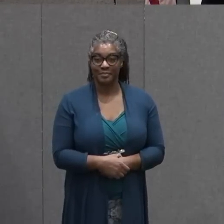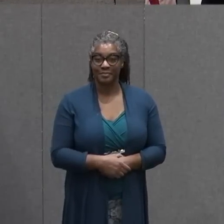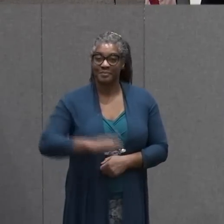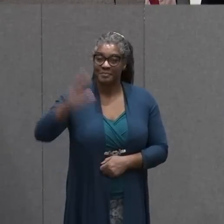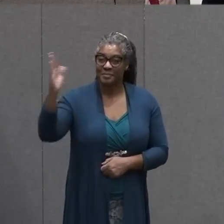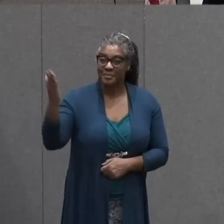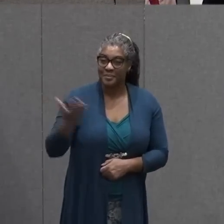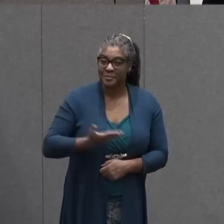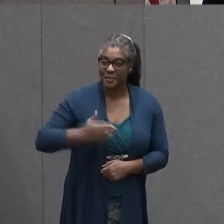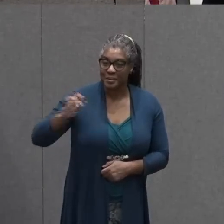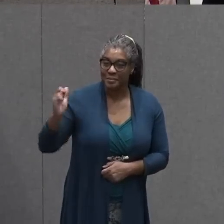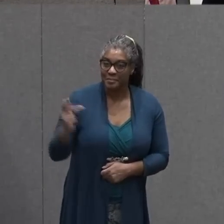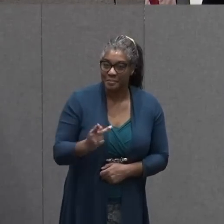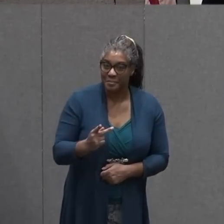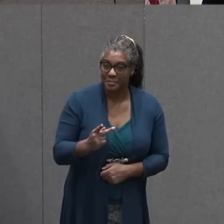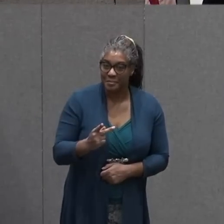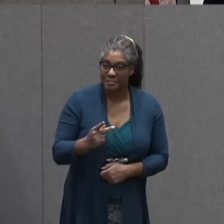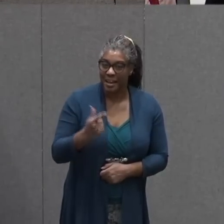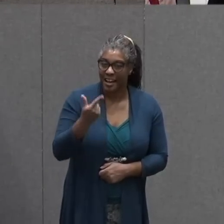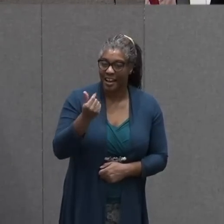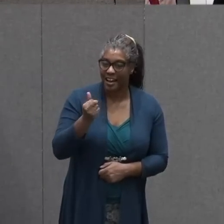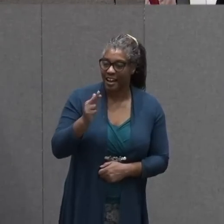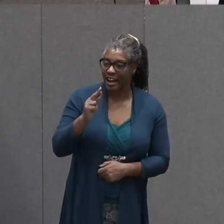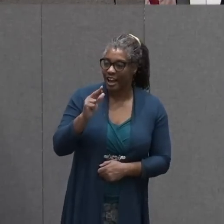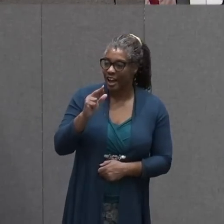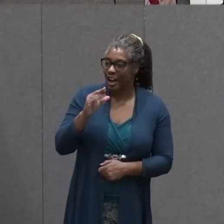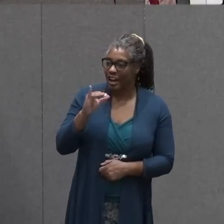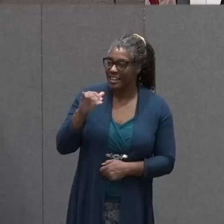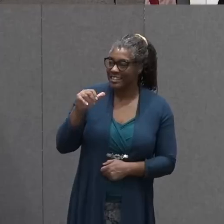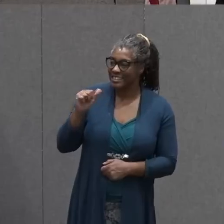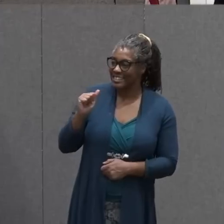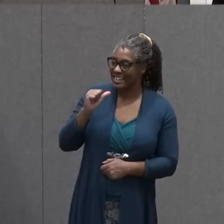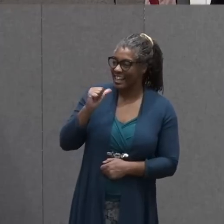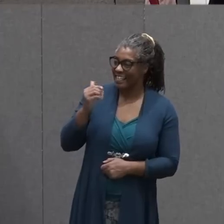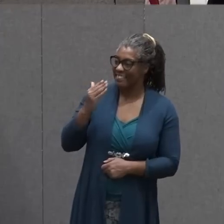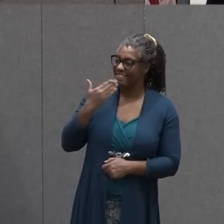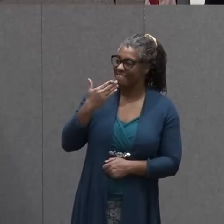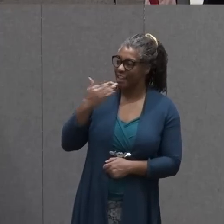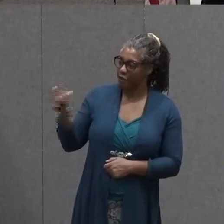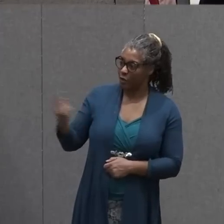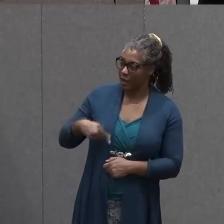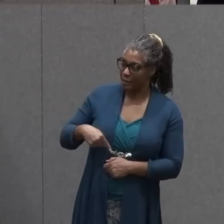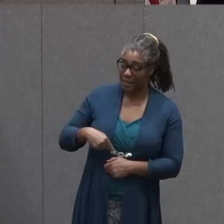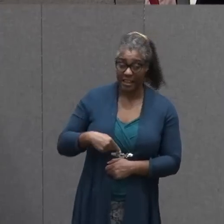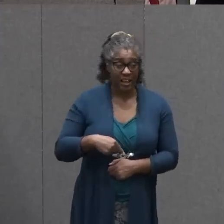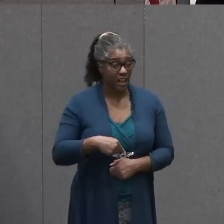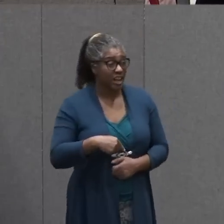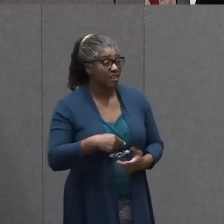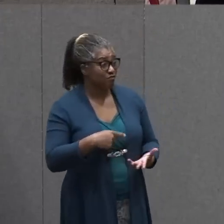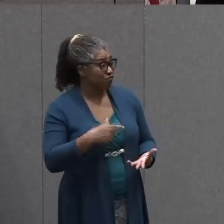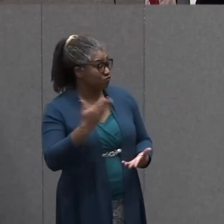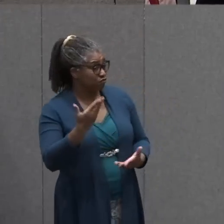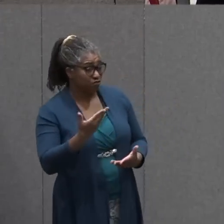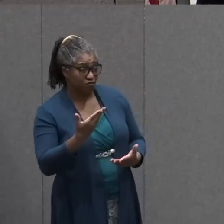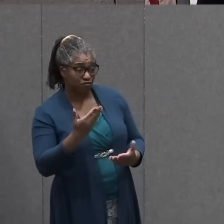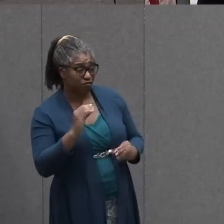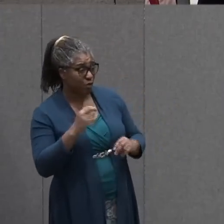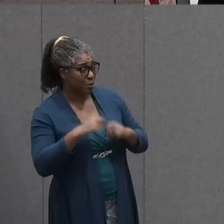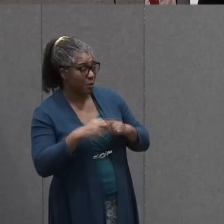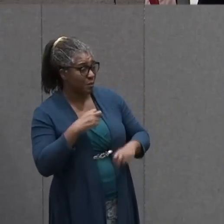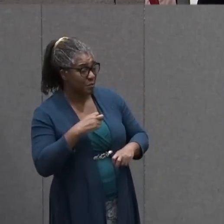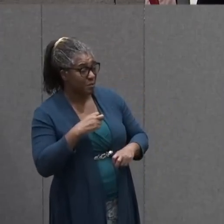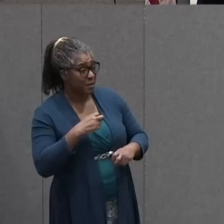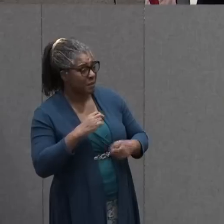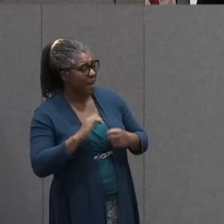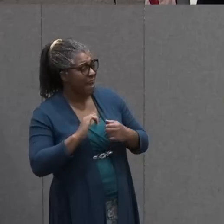Welcome back. Miss Garcia, thanks for joining me up here. Thanks for having me. How did it go with Mr. R? I don't know. I really don't know